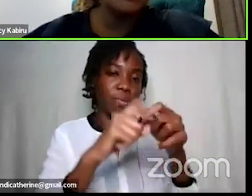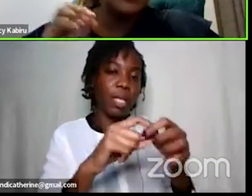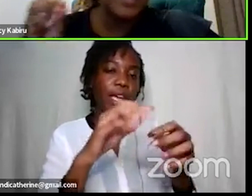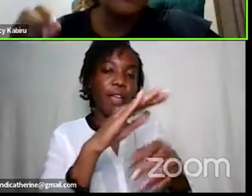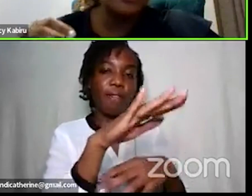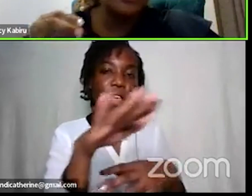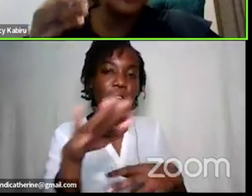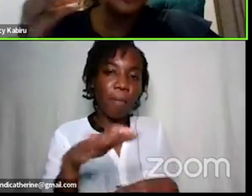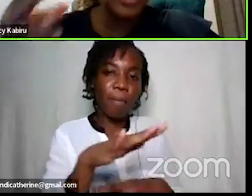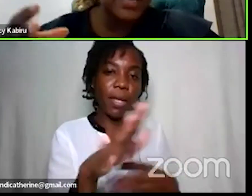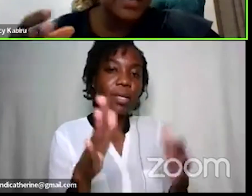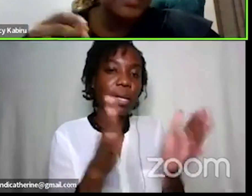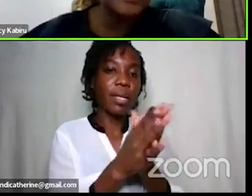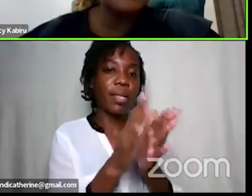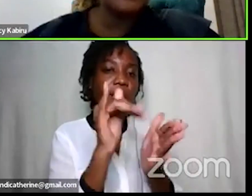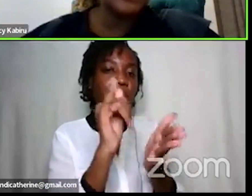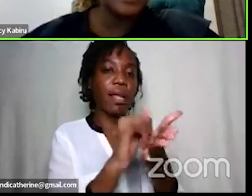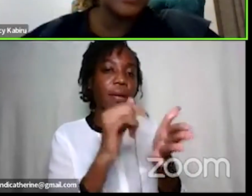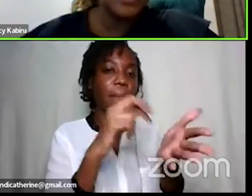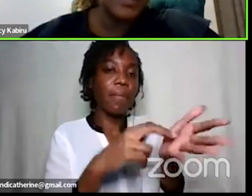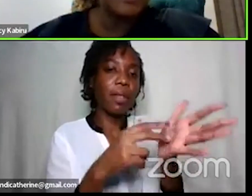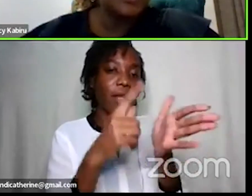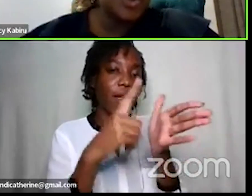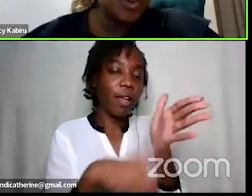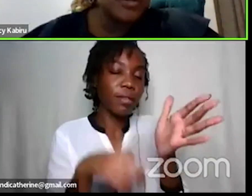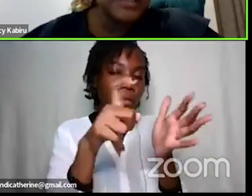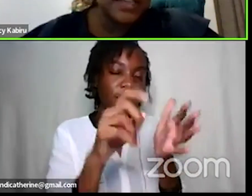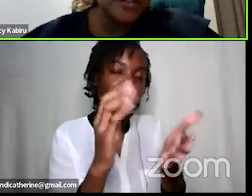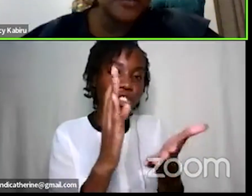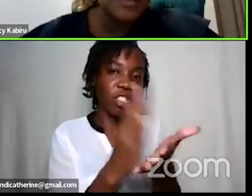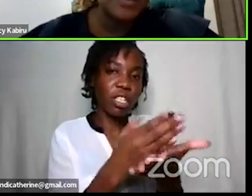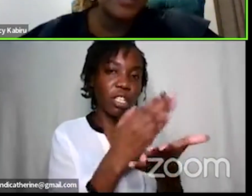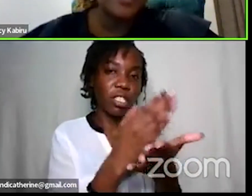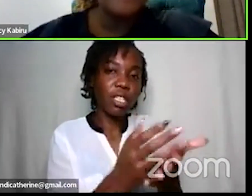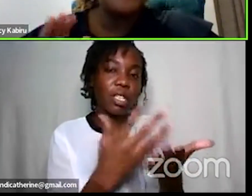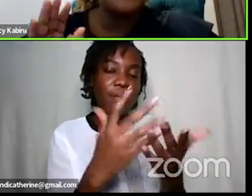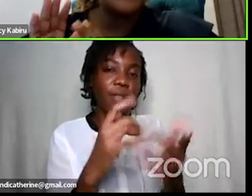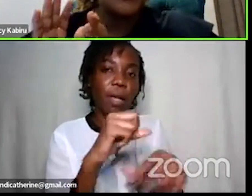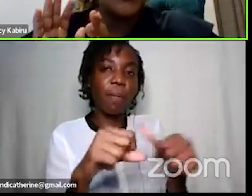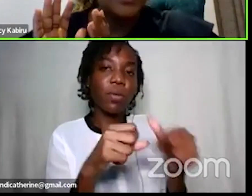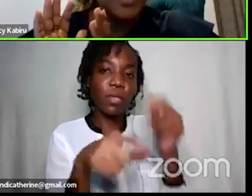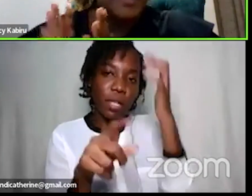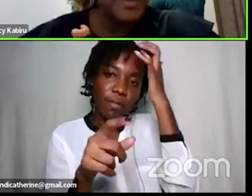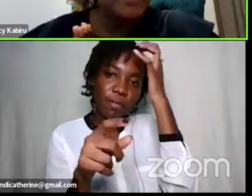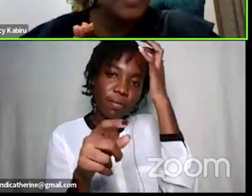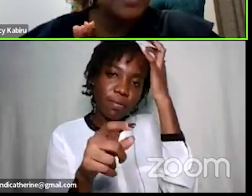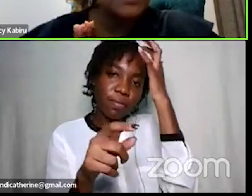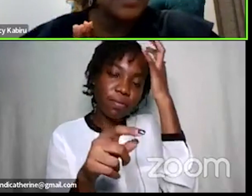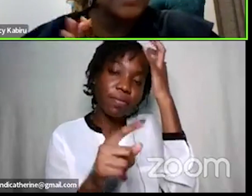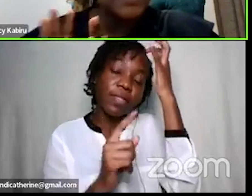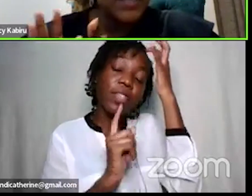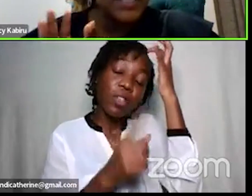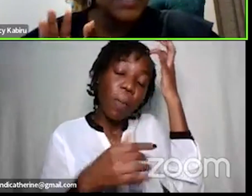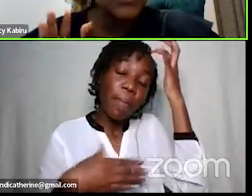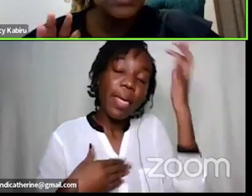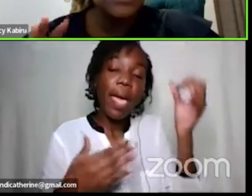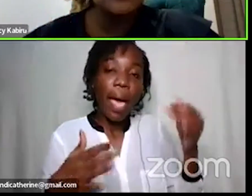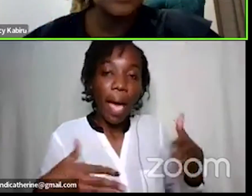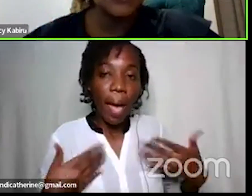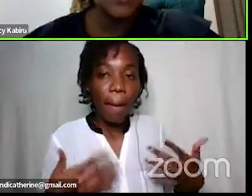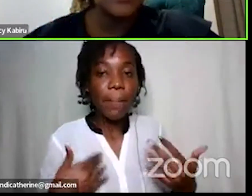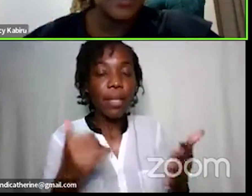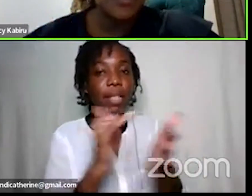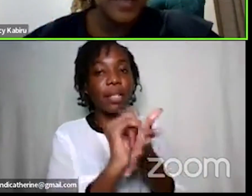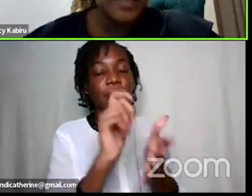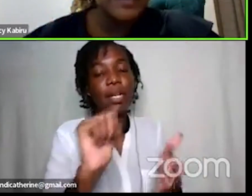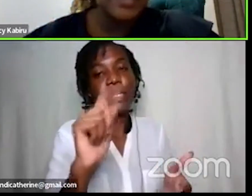means that you will have to share something about yourself. So I'm happy that Atara is doing